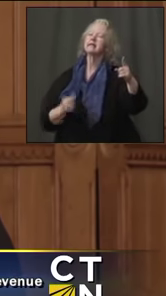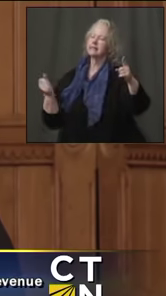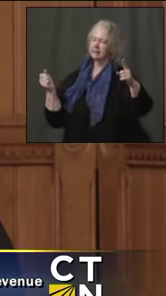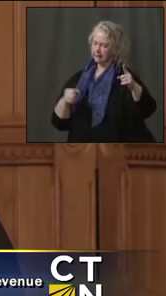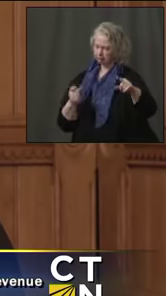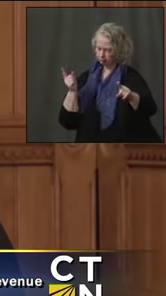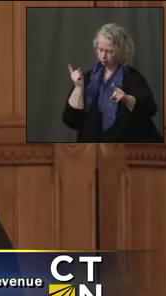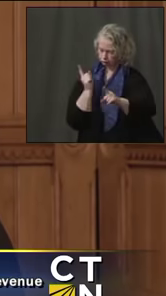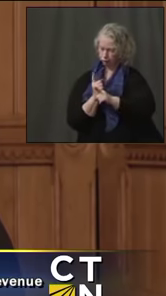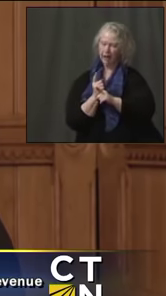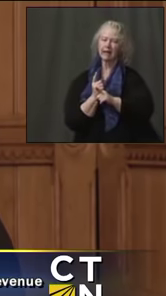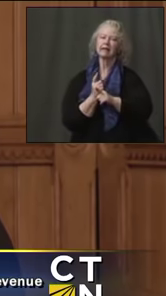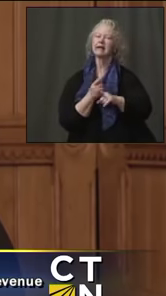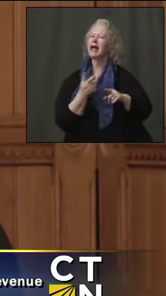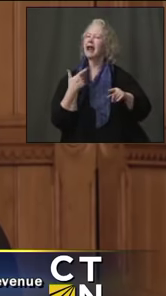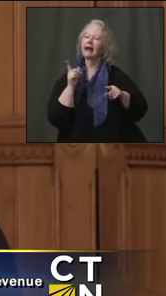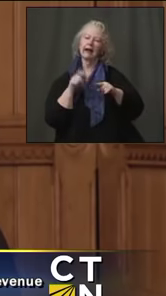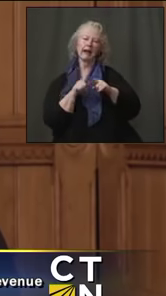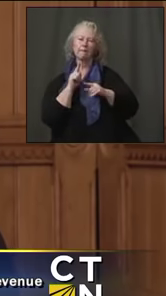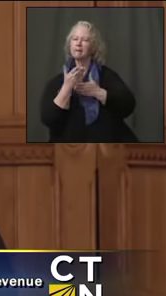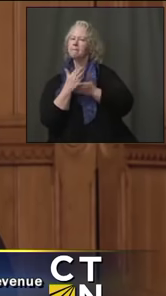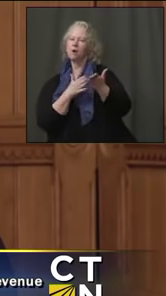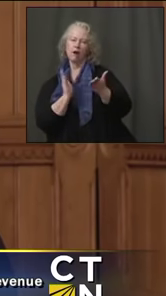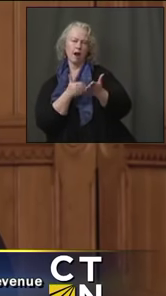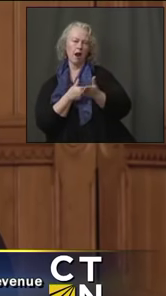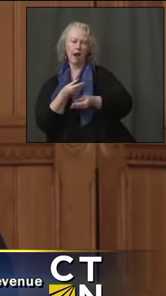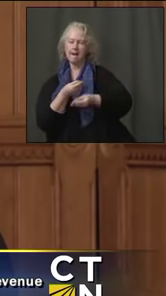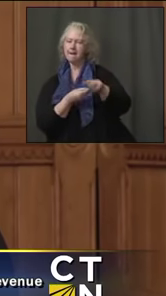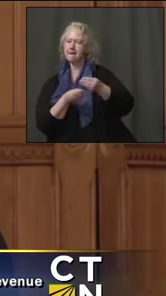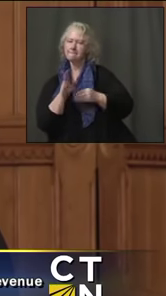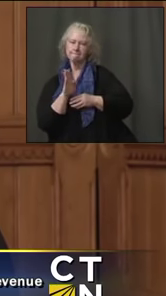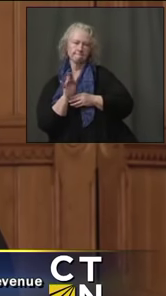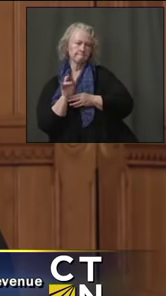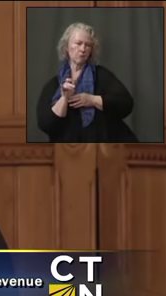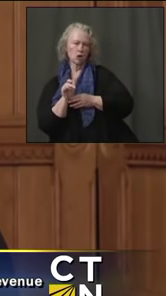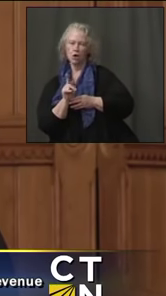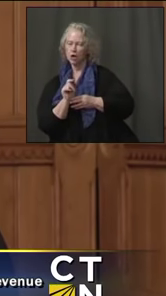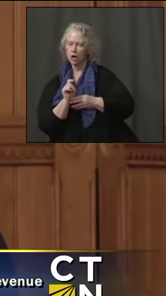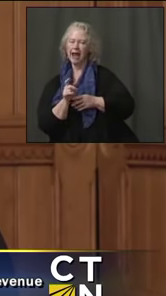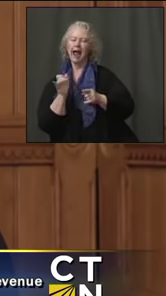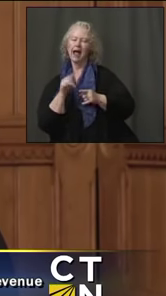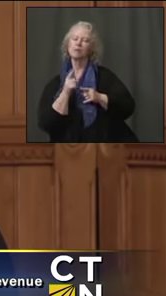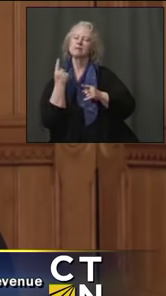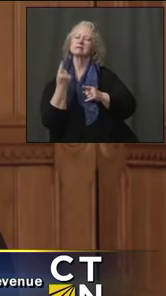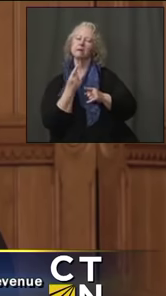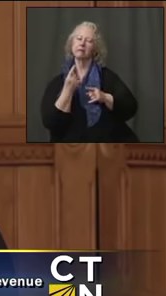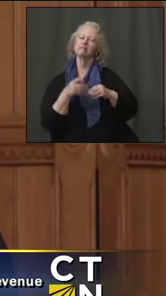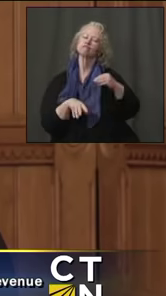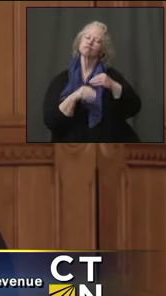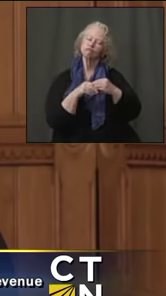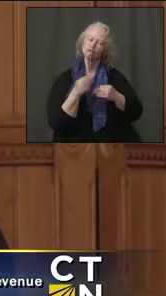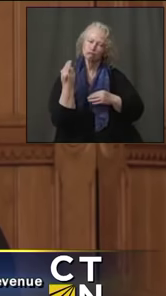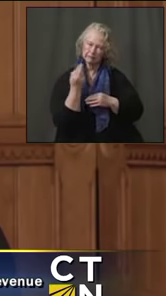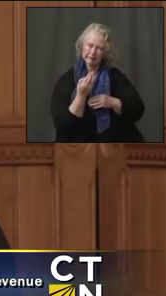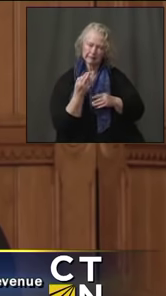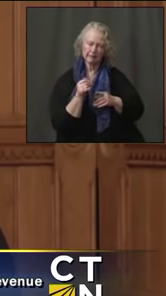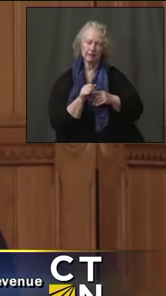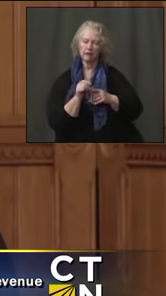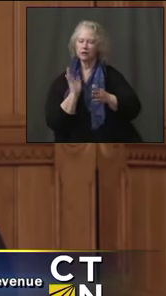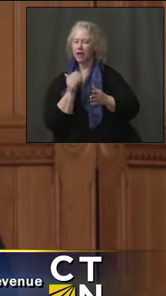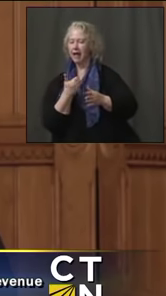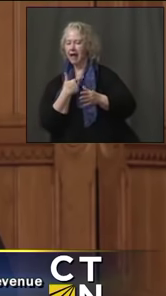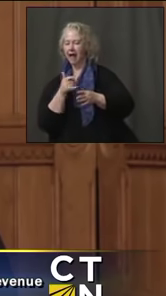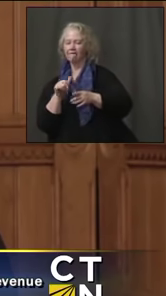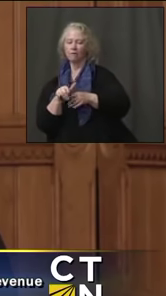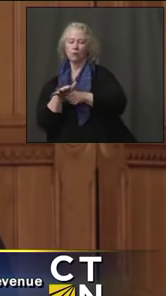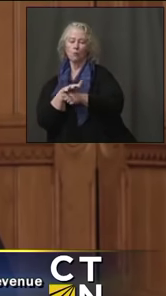to be an unbudgeted, so obviously no supplanting allowed. If the local education authority had already budgeted